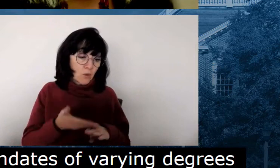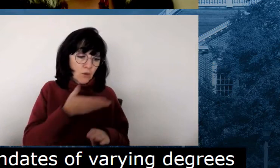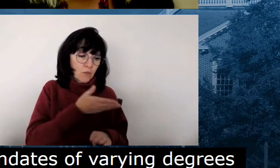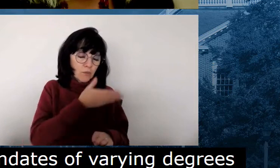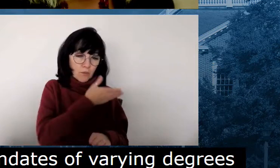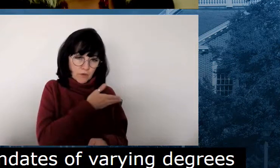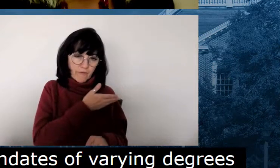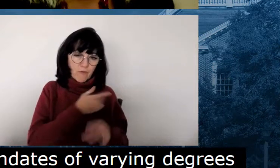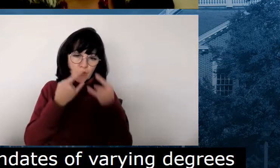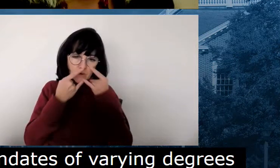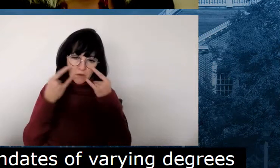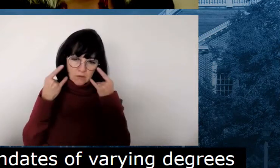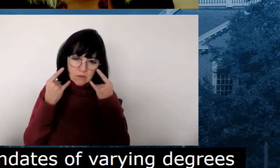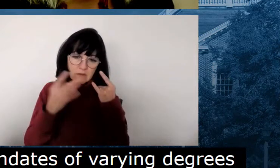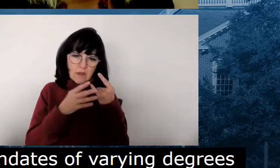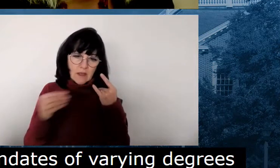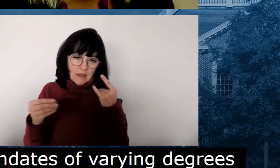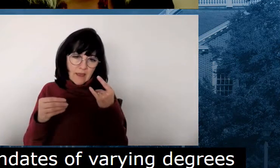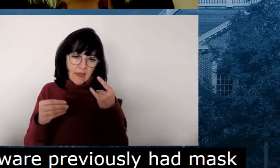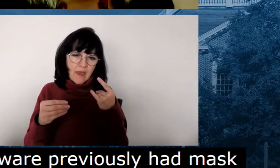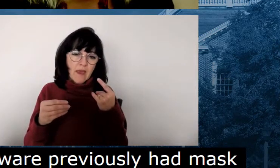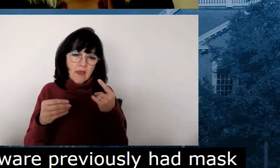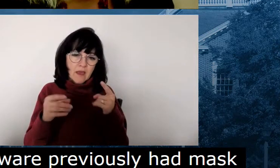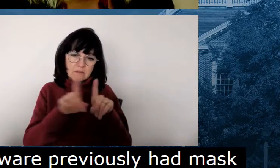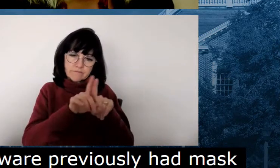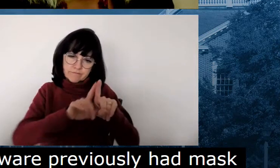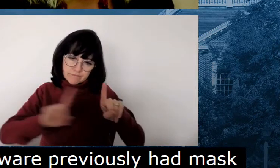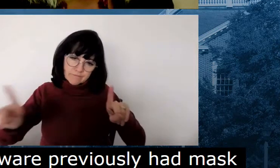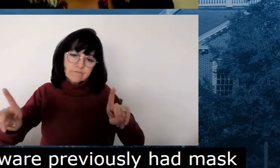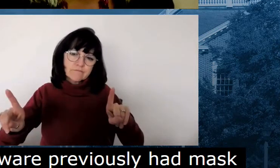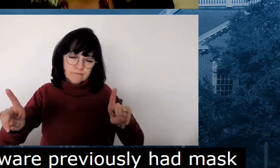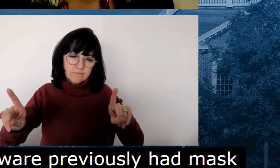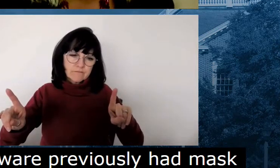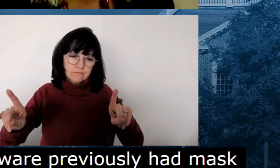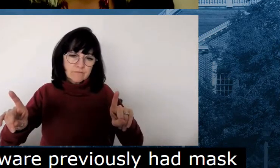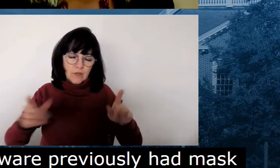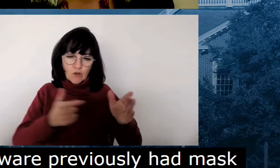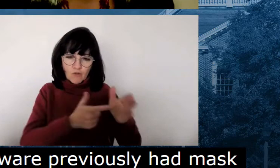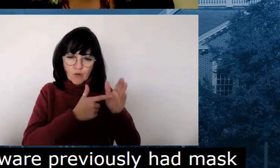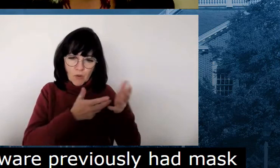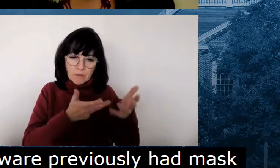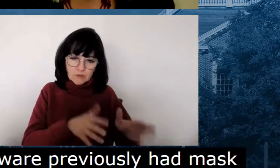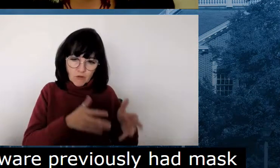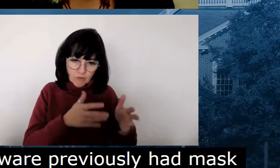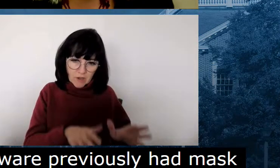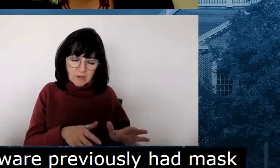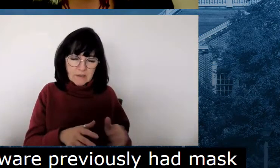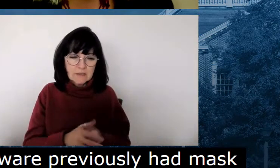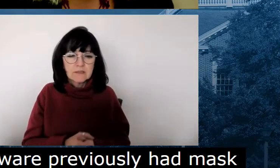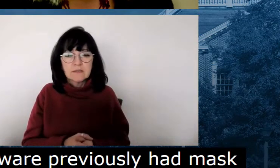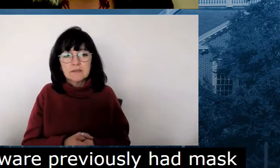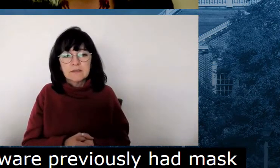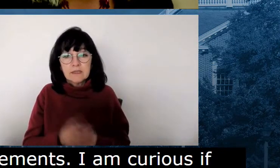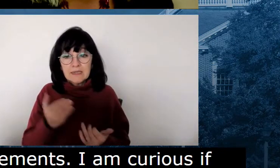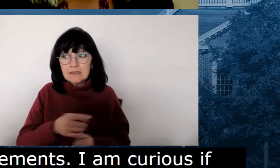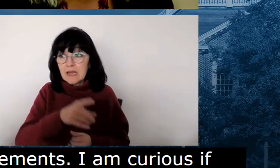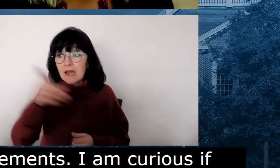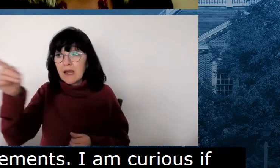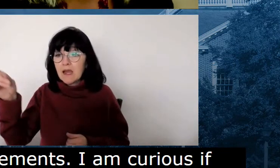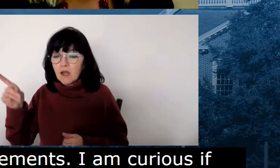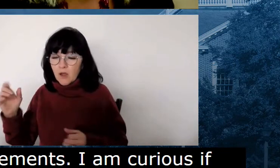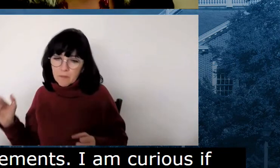distancing requirements. I'm curious if those are all the tools that we know work to minimize the spread